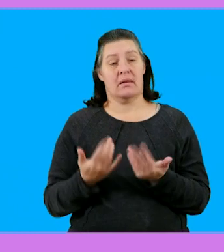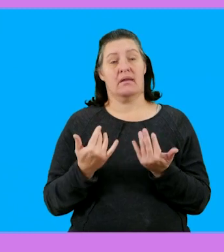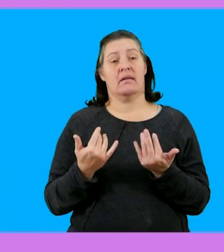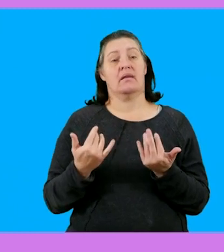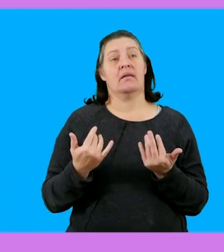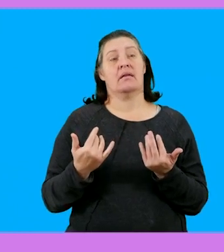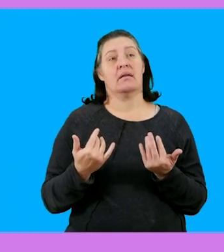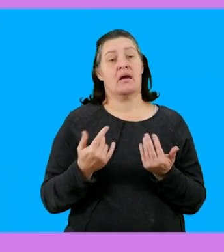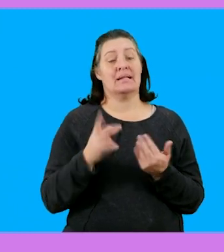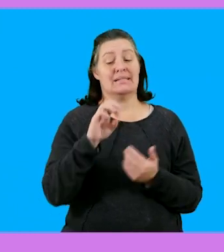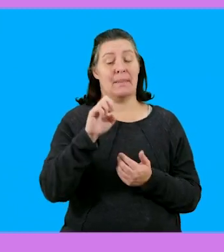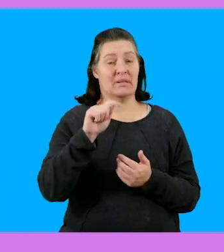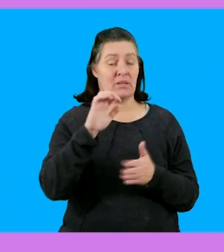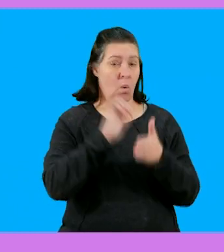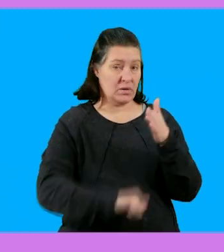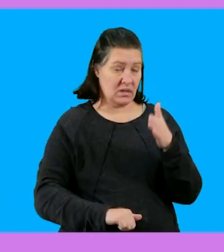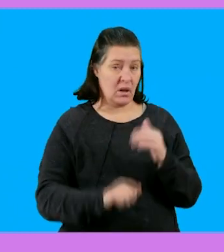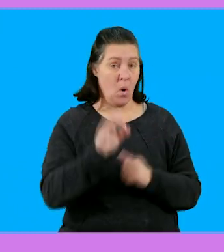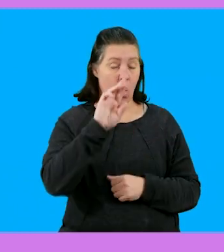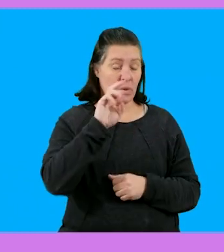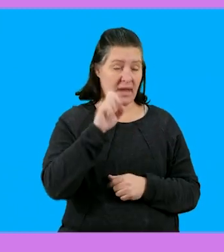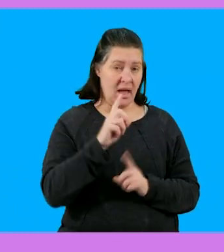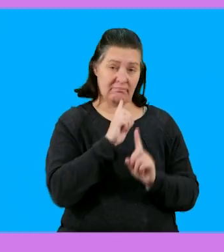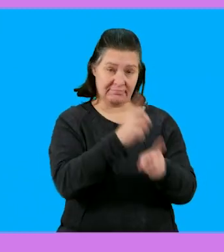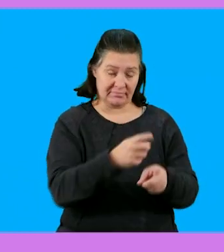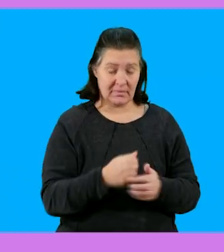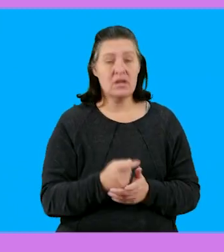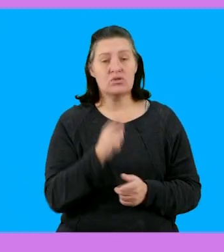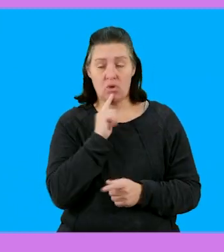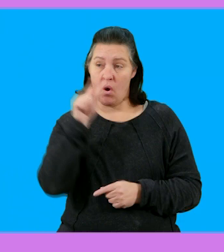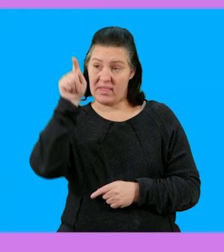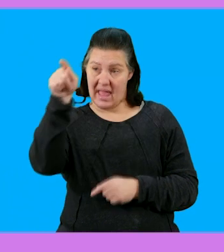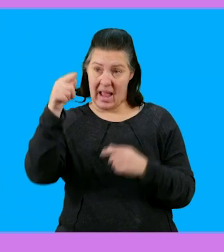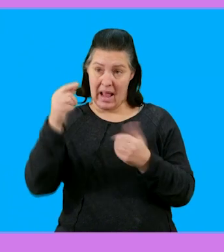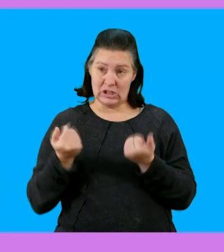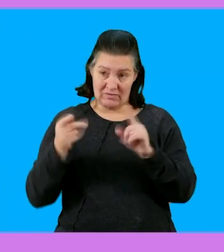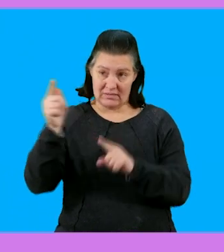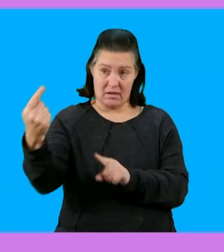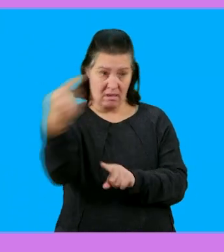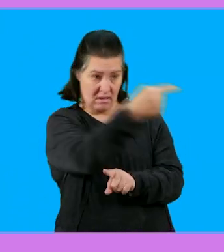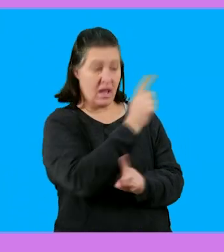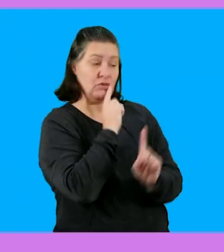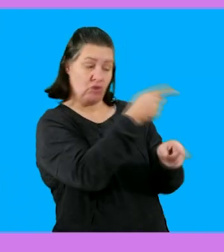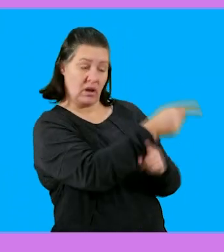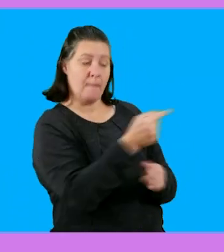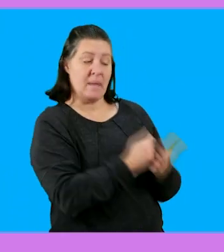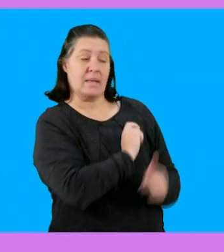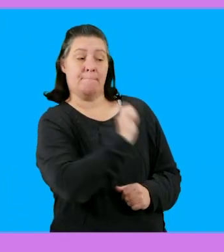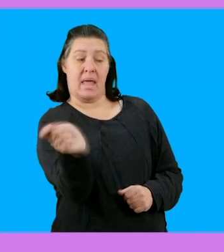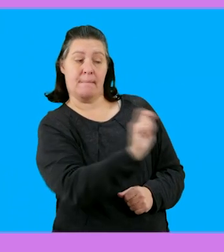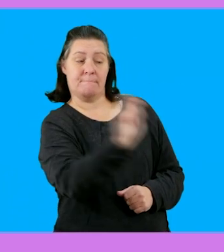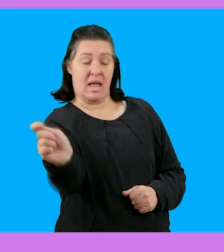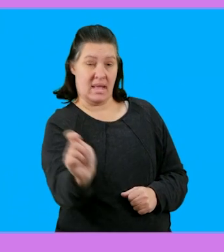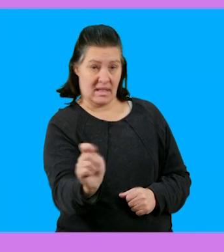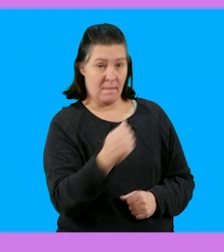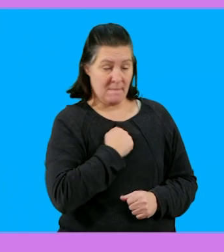also important is that a debit order, the service provider issues an instruction to your bank to make a payment to them. Okay? And then